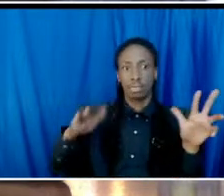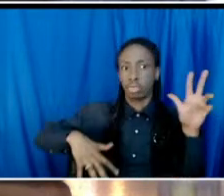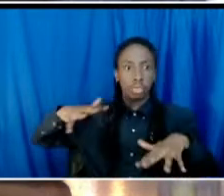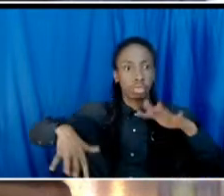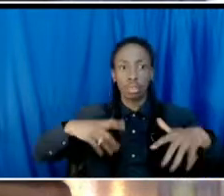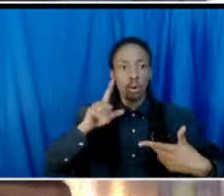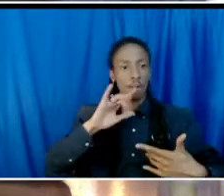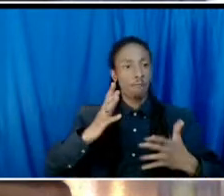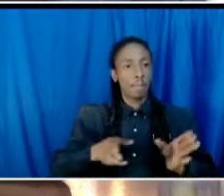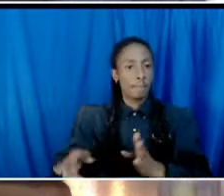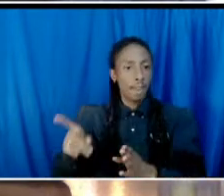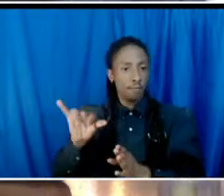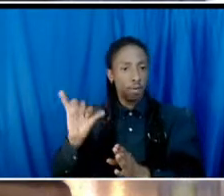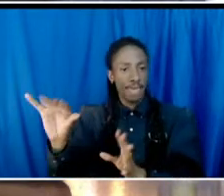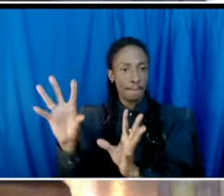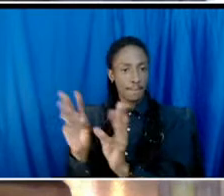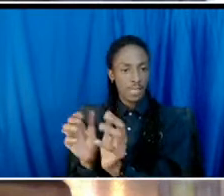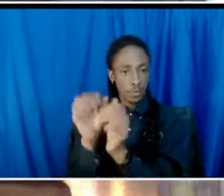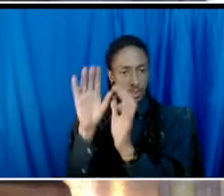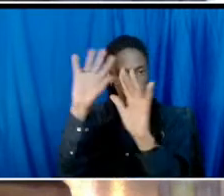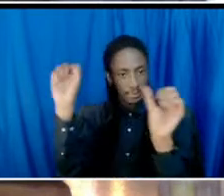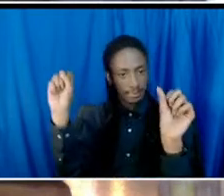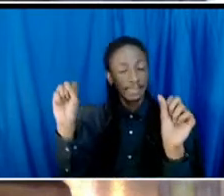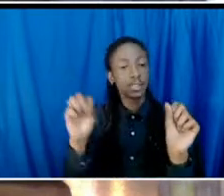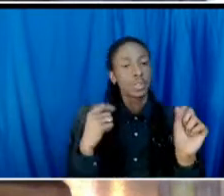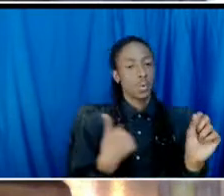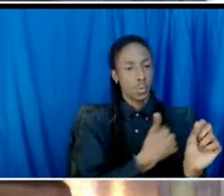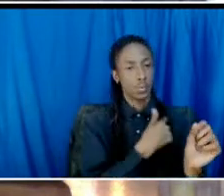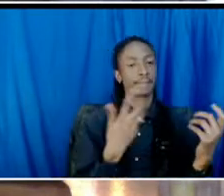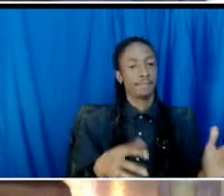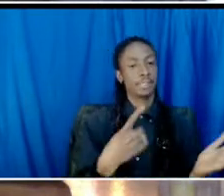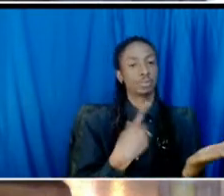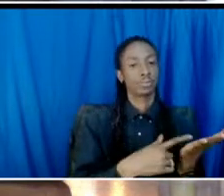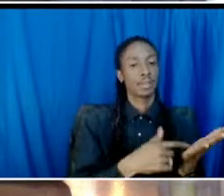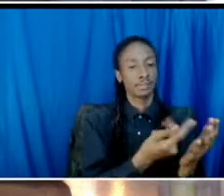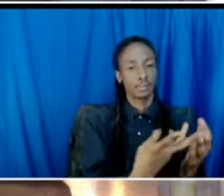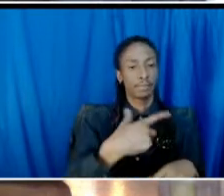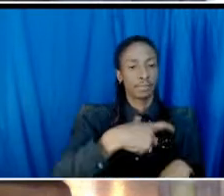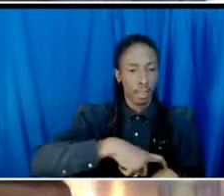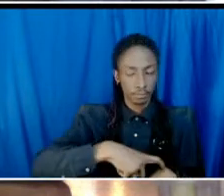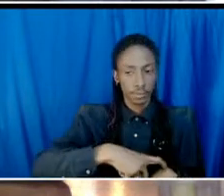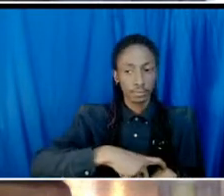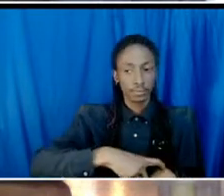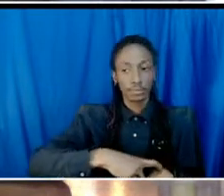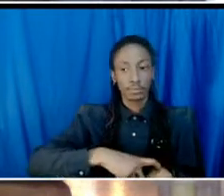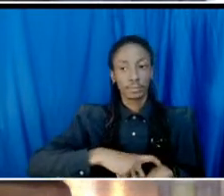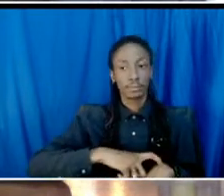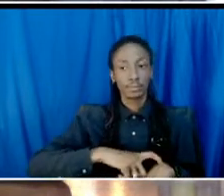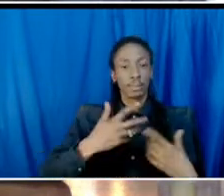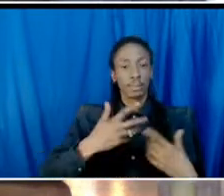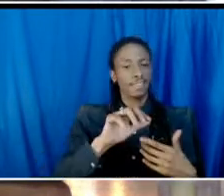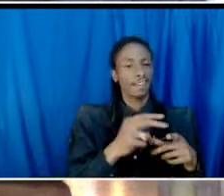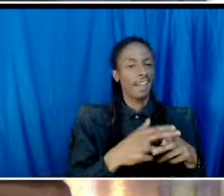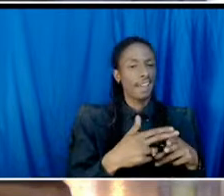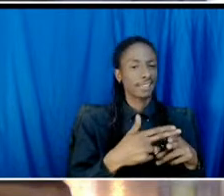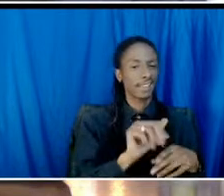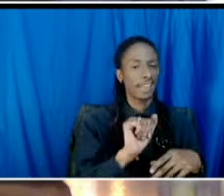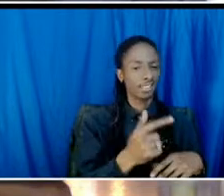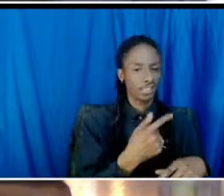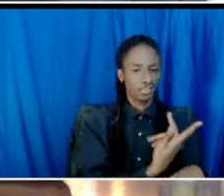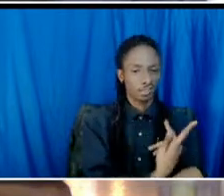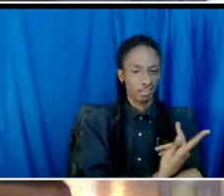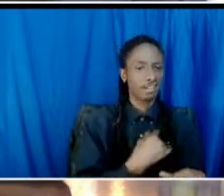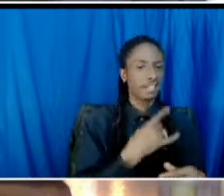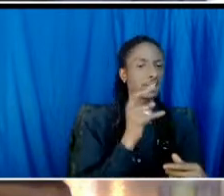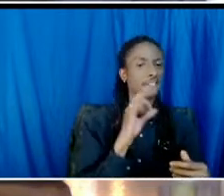Oval Office meeting. We had discussed on several occasions, the acting Attorney General and I, whether we should expand